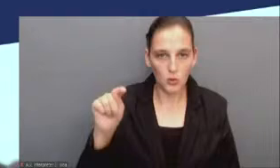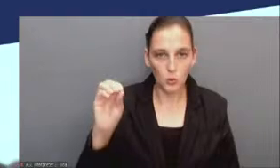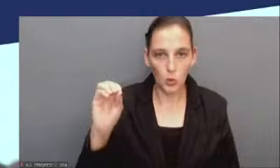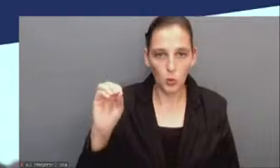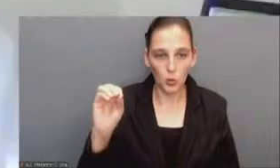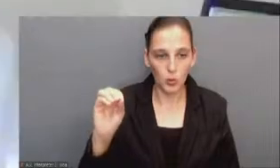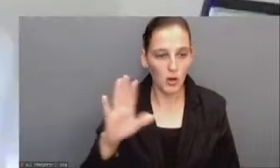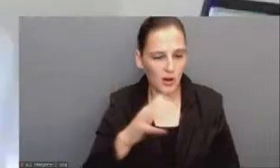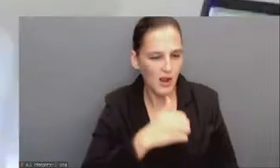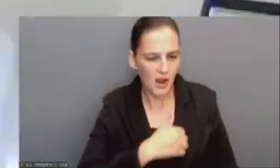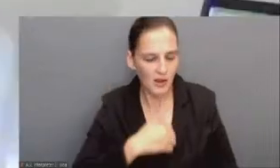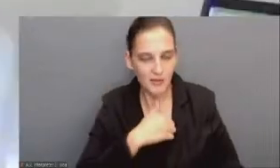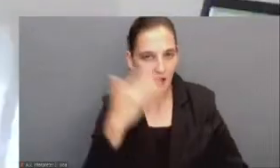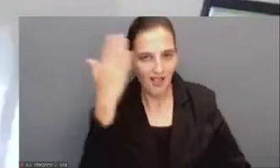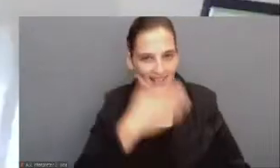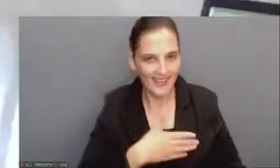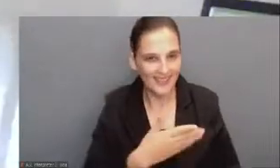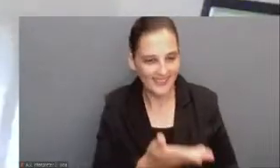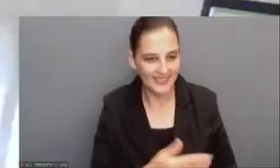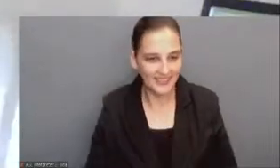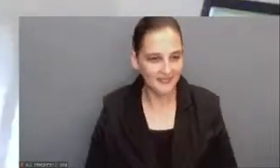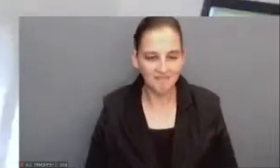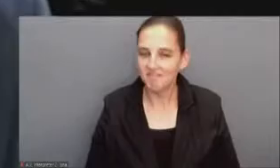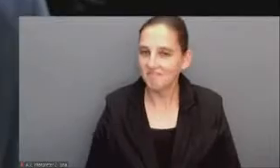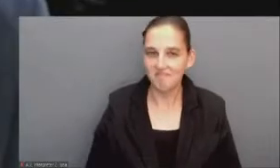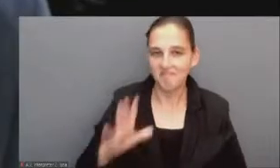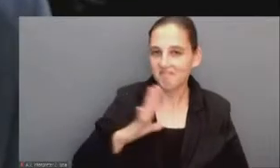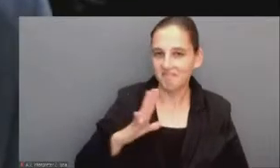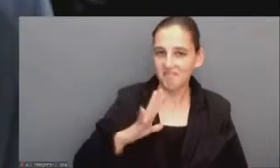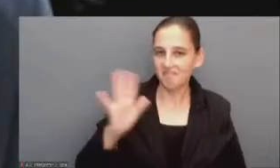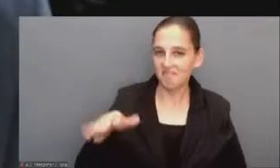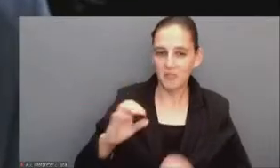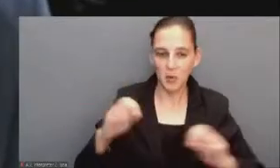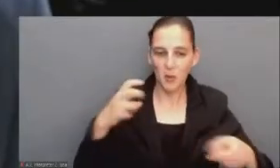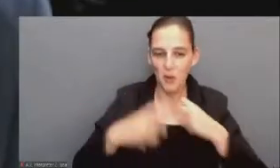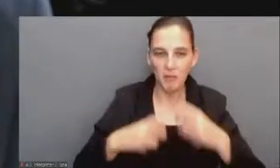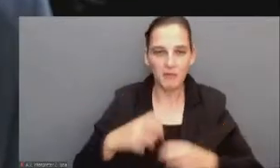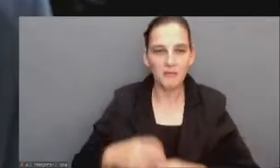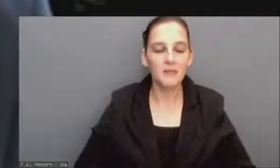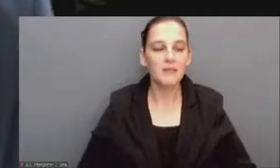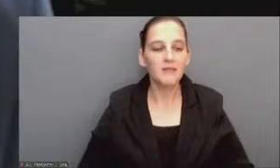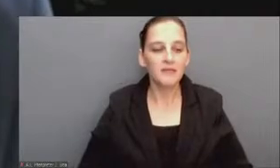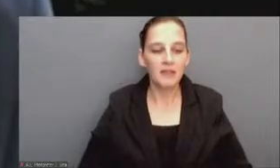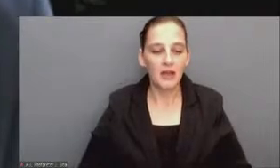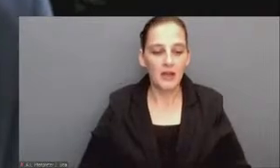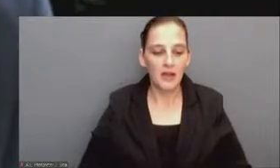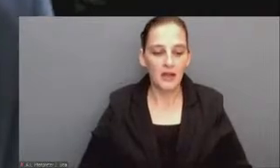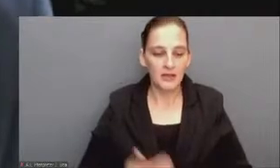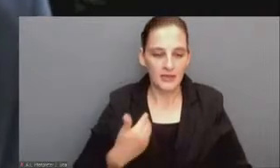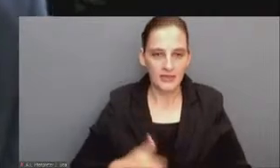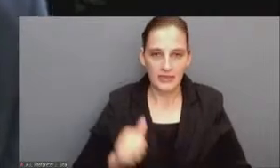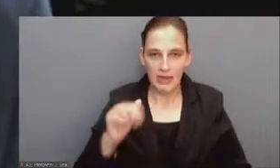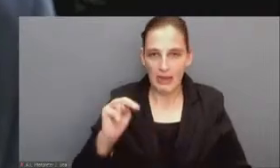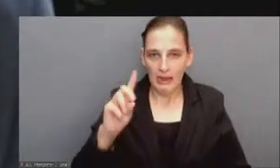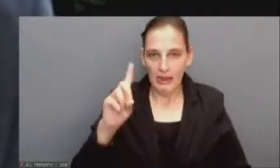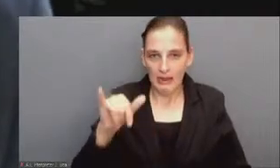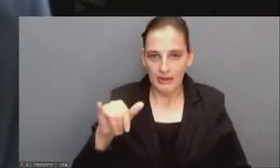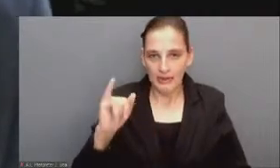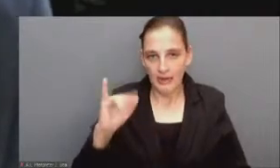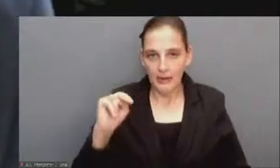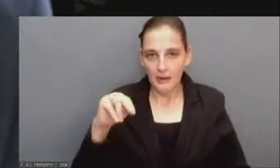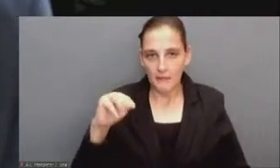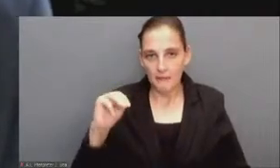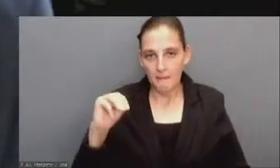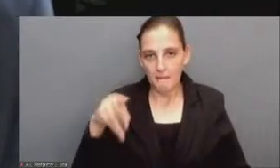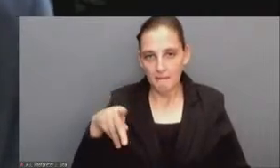I apologize, go ahead. No problem, thank you. I just wanted to add, this is Andy Imperato, I just wanted to